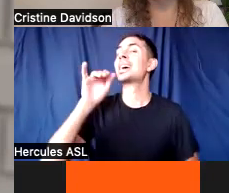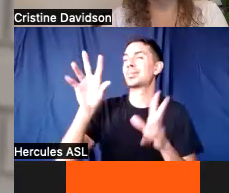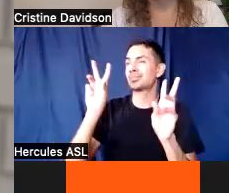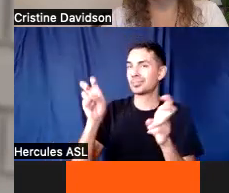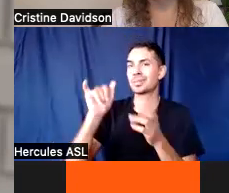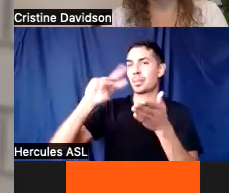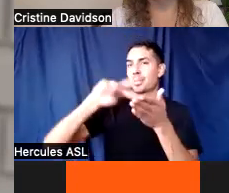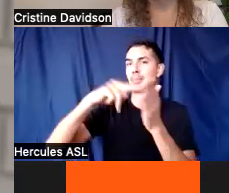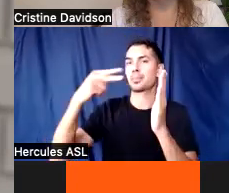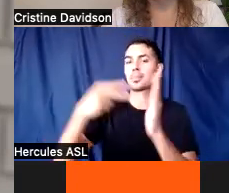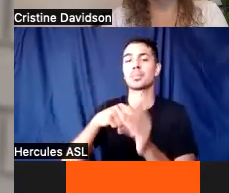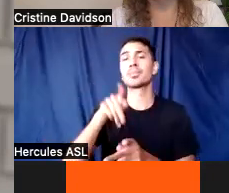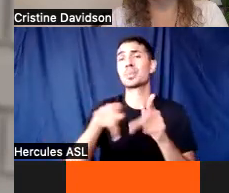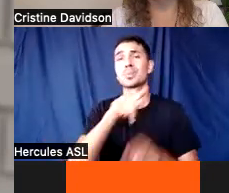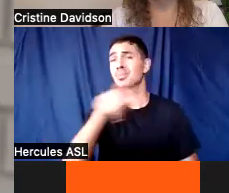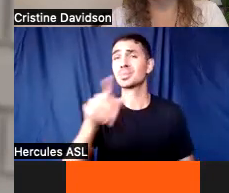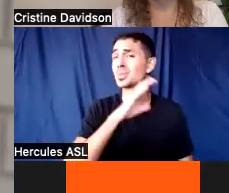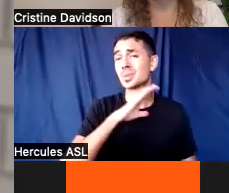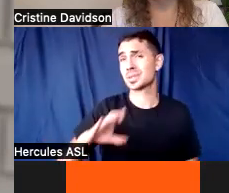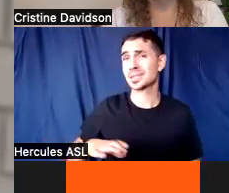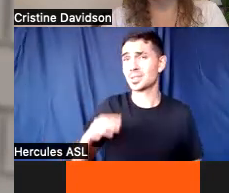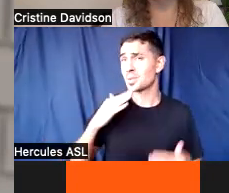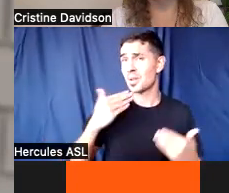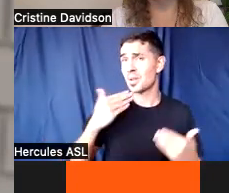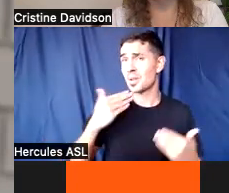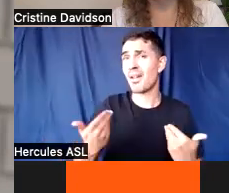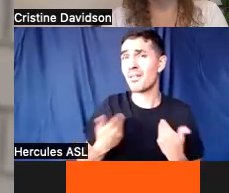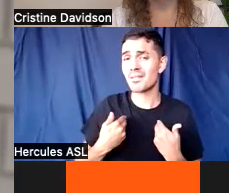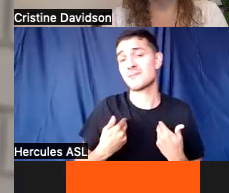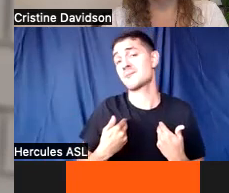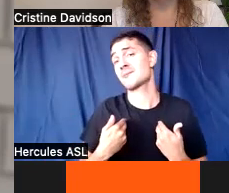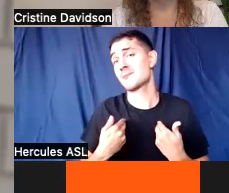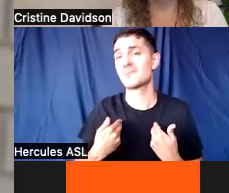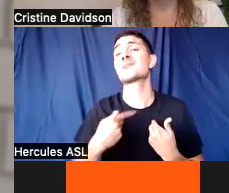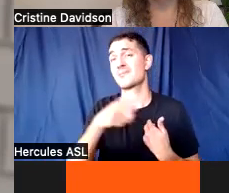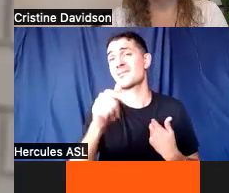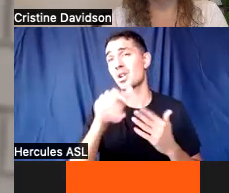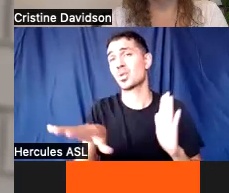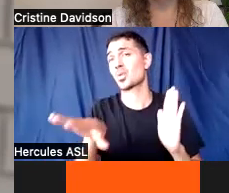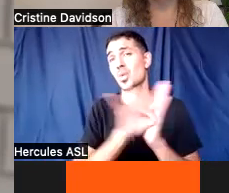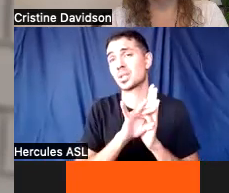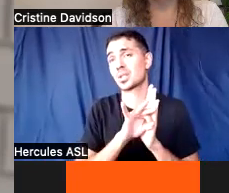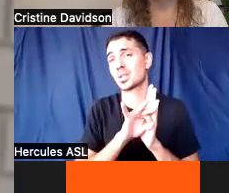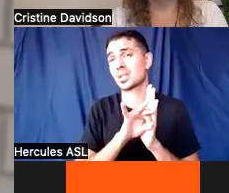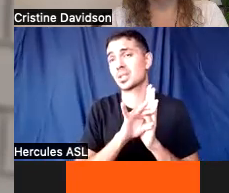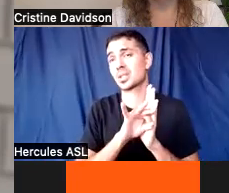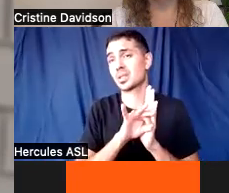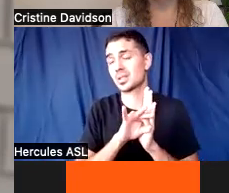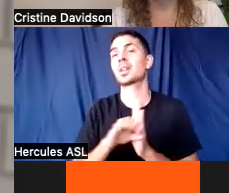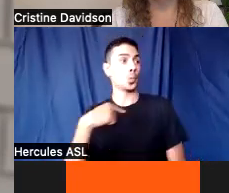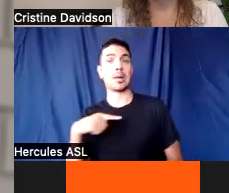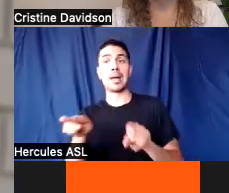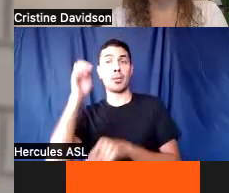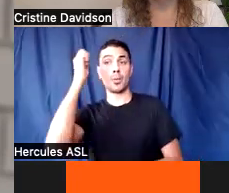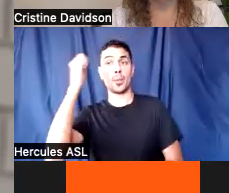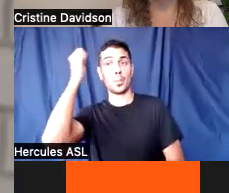Christ are to be the chosen people. And it indicated that those who did not